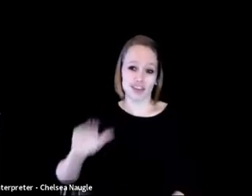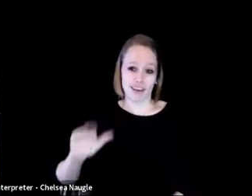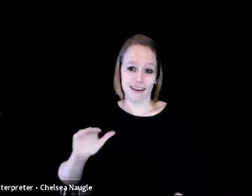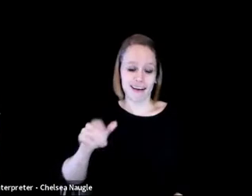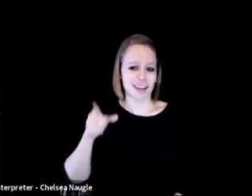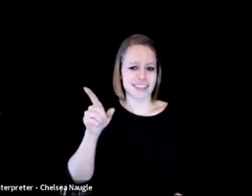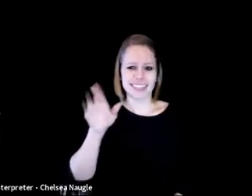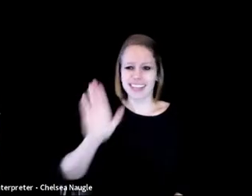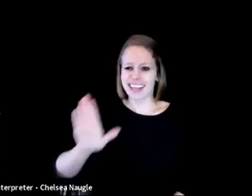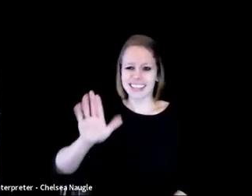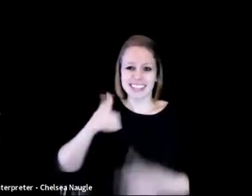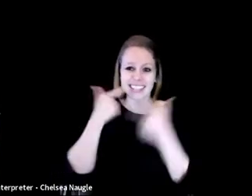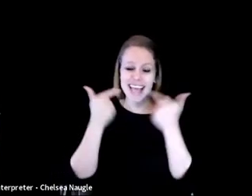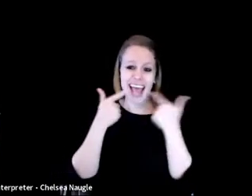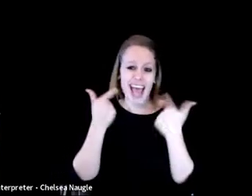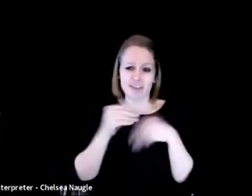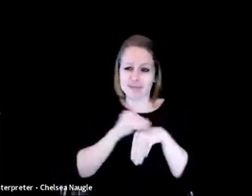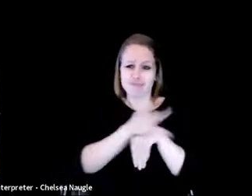absolutely contagious.